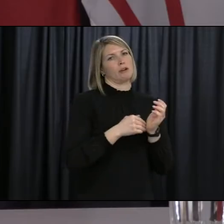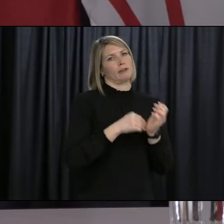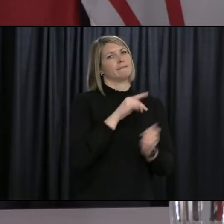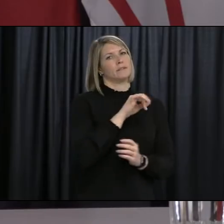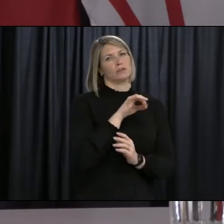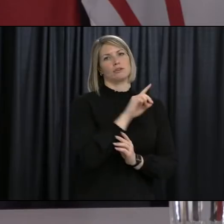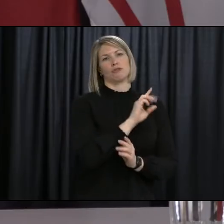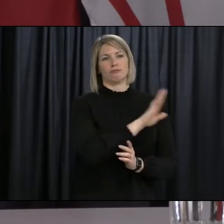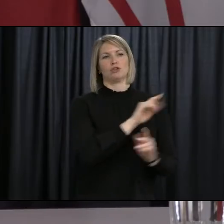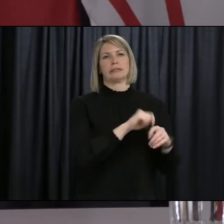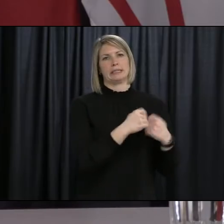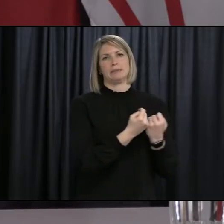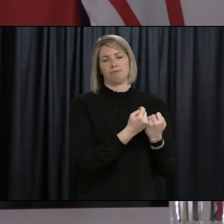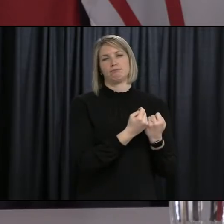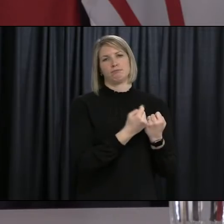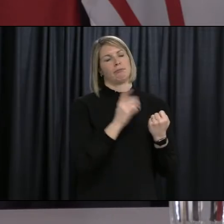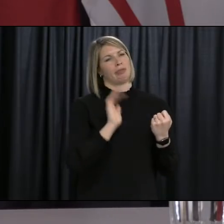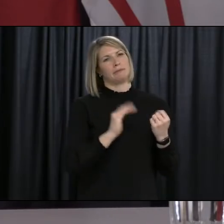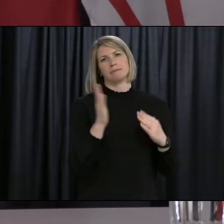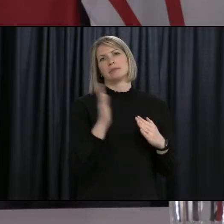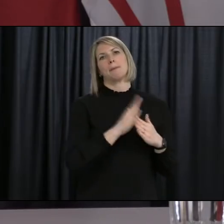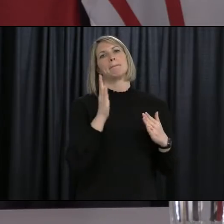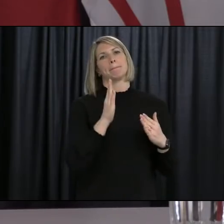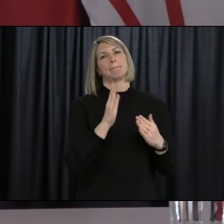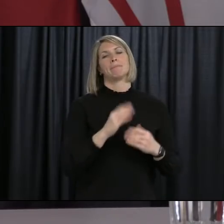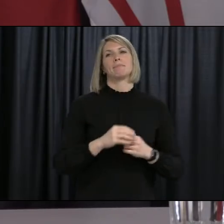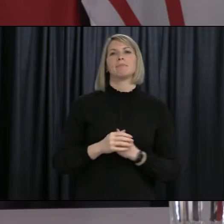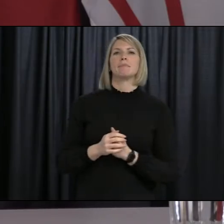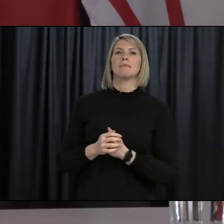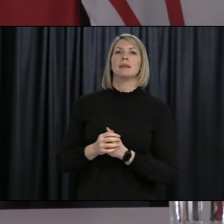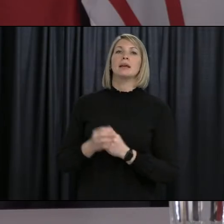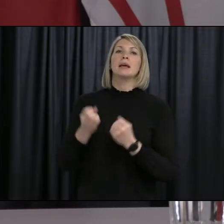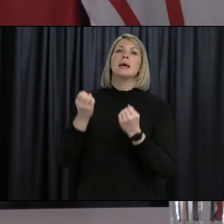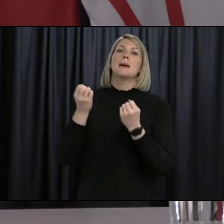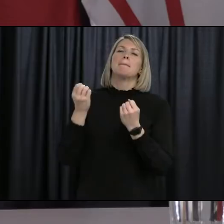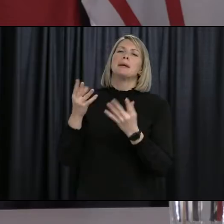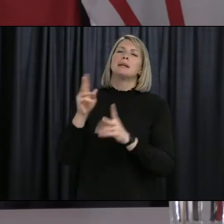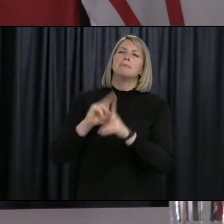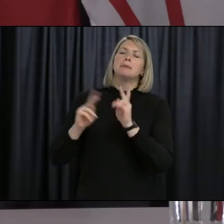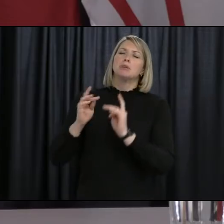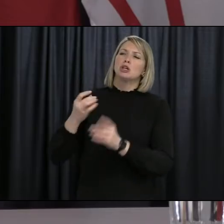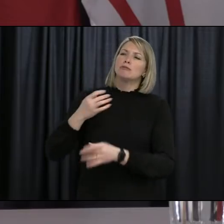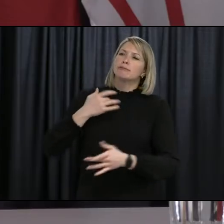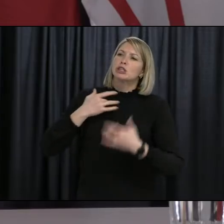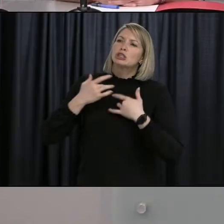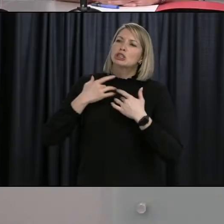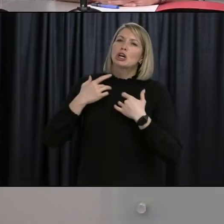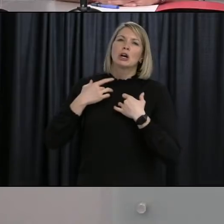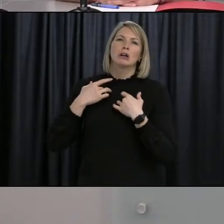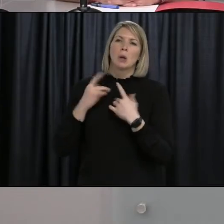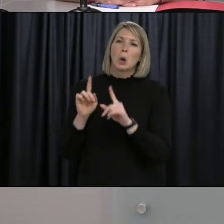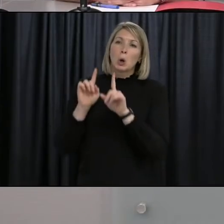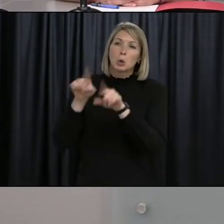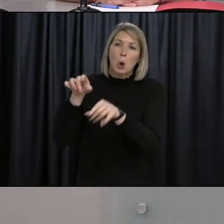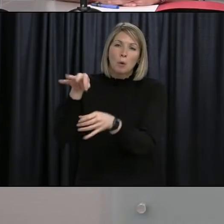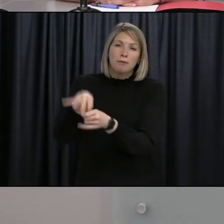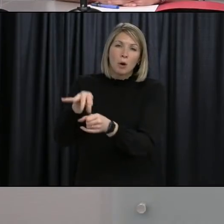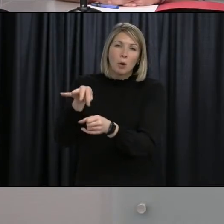Some people are nervous about going to the polls. How risky is it compared to other activities, you know, such as going to the grocery store?